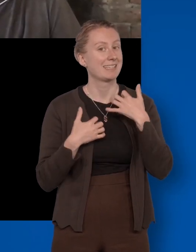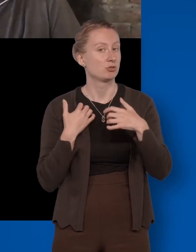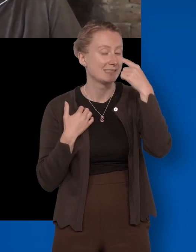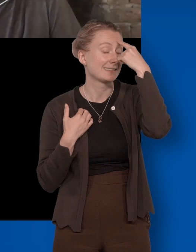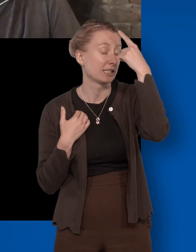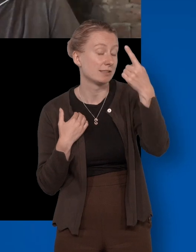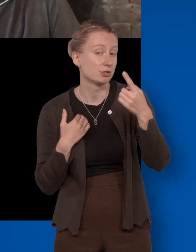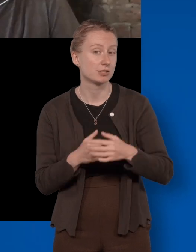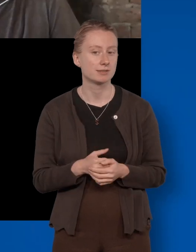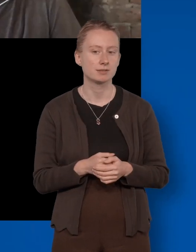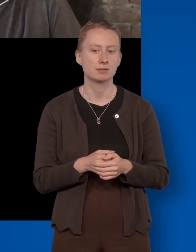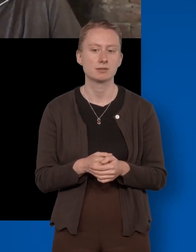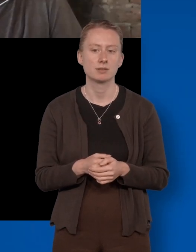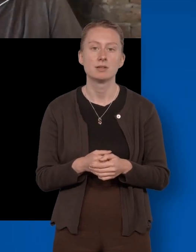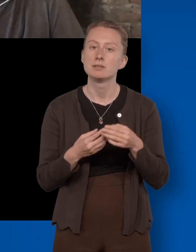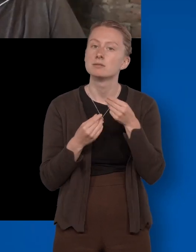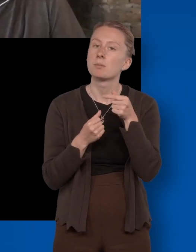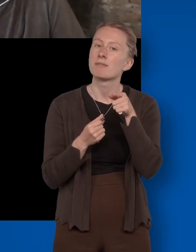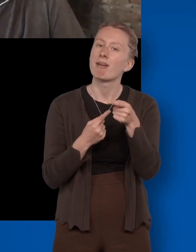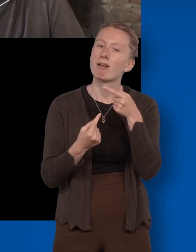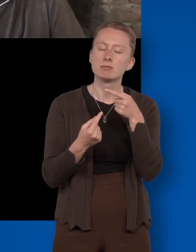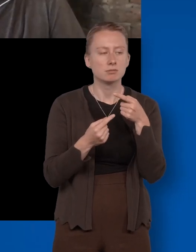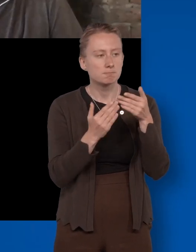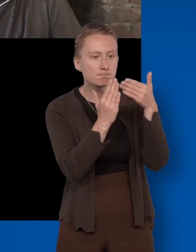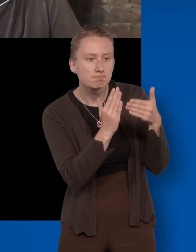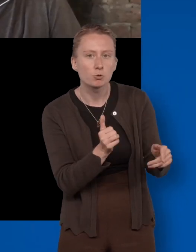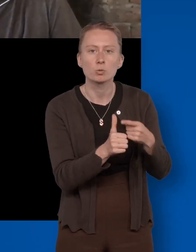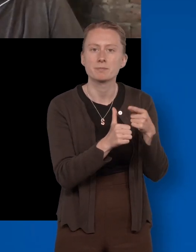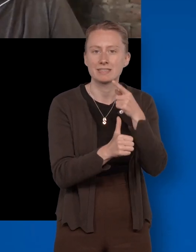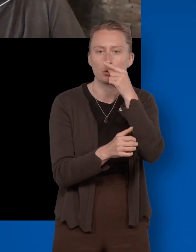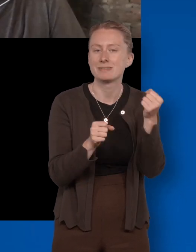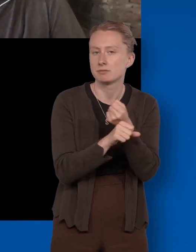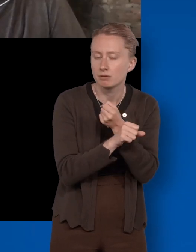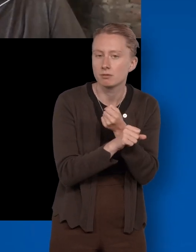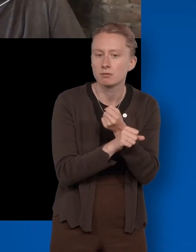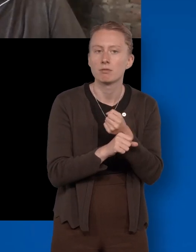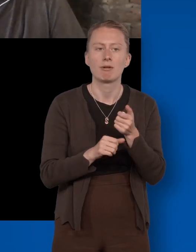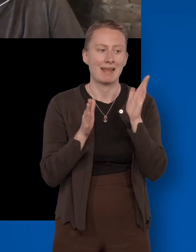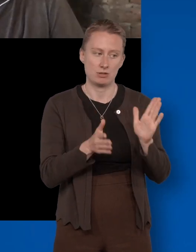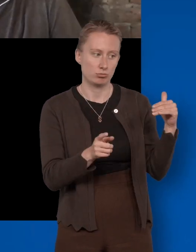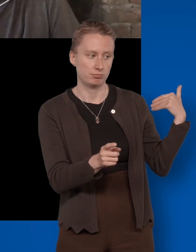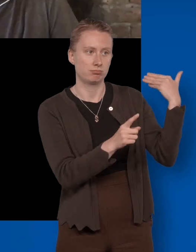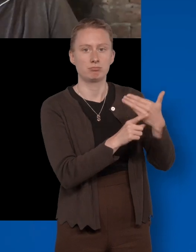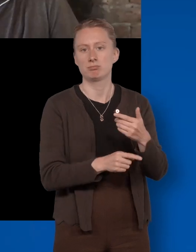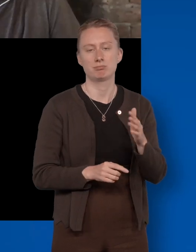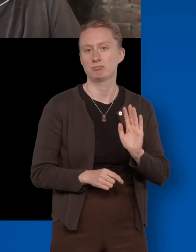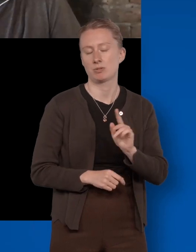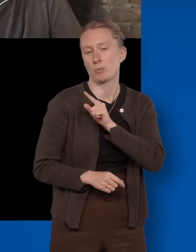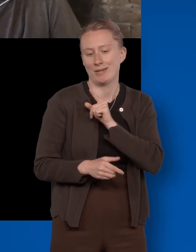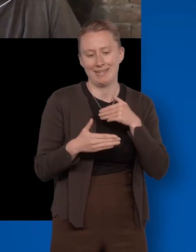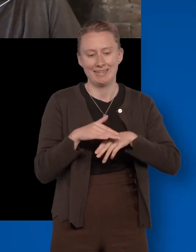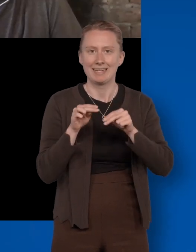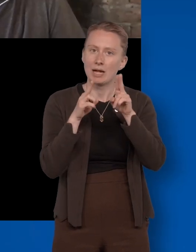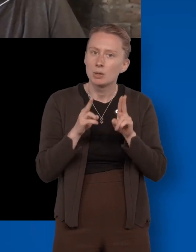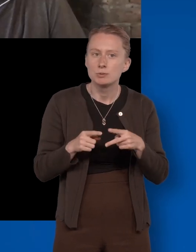interesting suggestion, to be honest. I mean, some of that could probably be done. In our case, it hasn't been a necessity to, because it's an